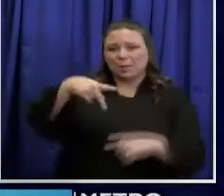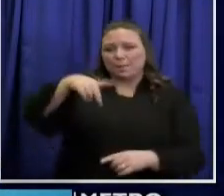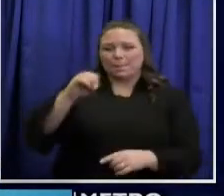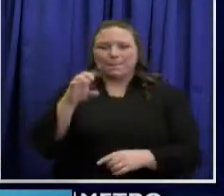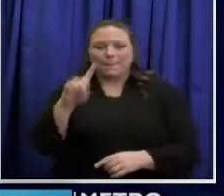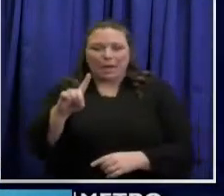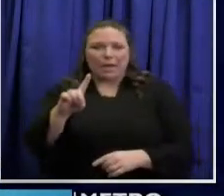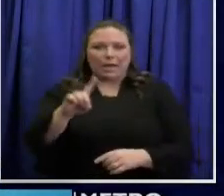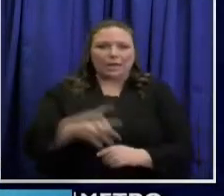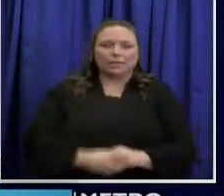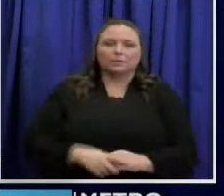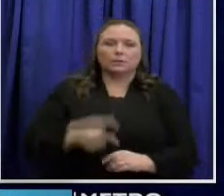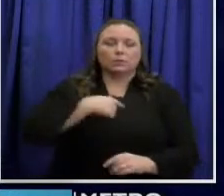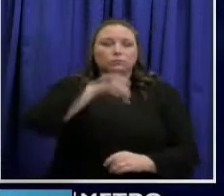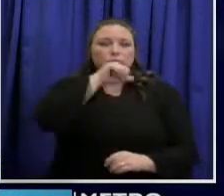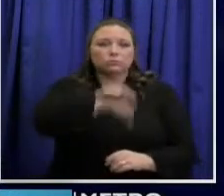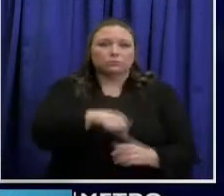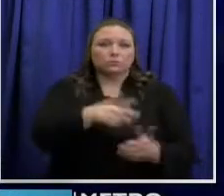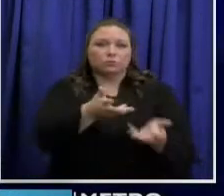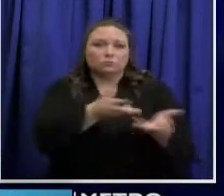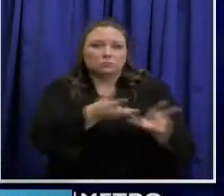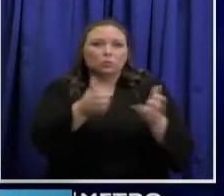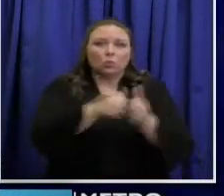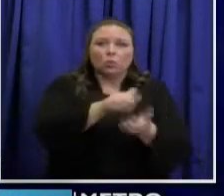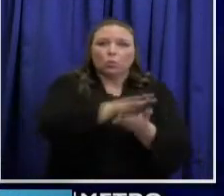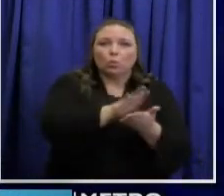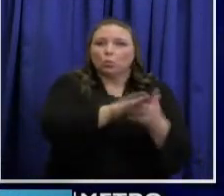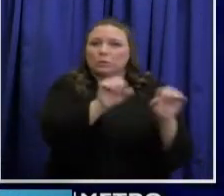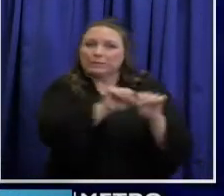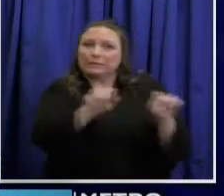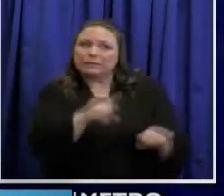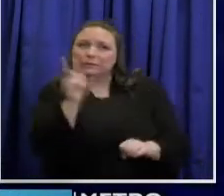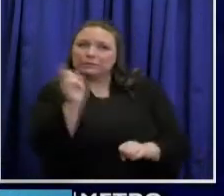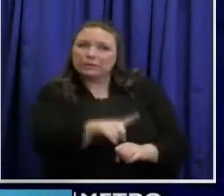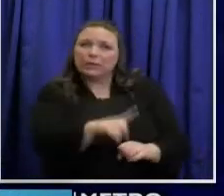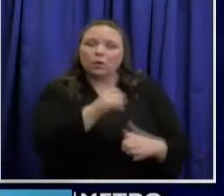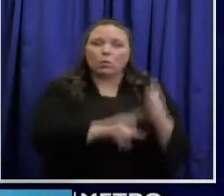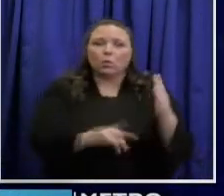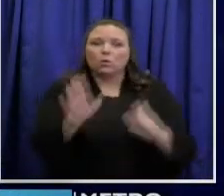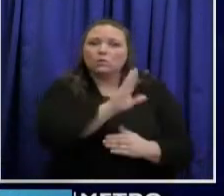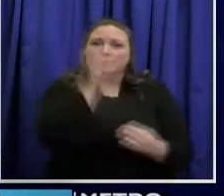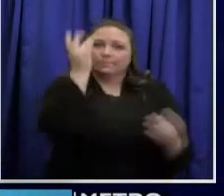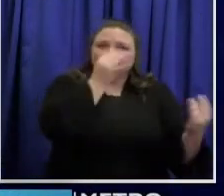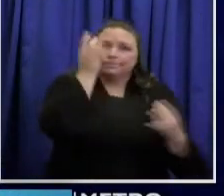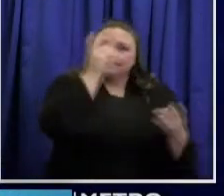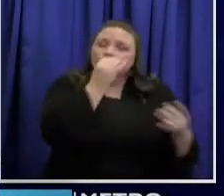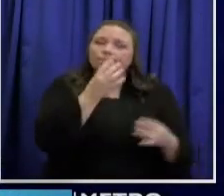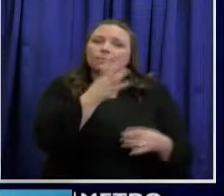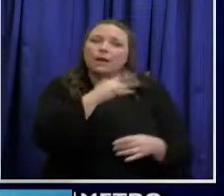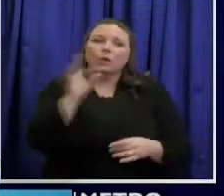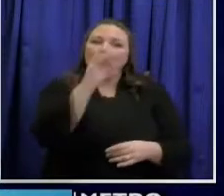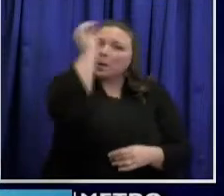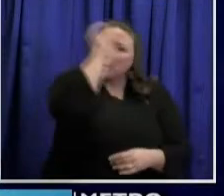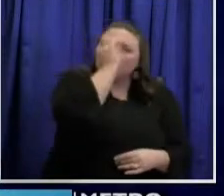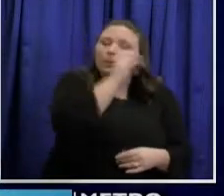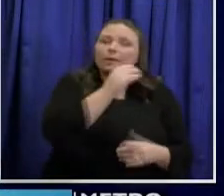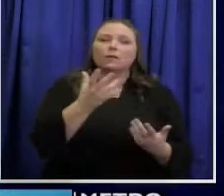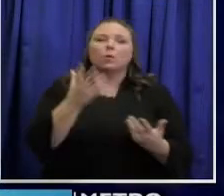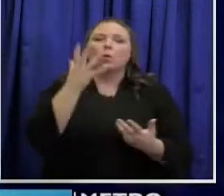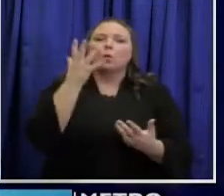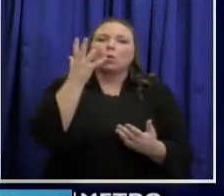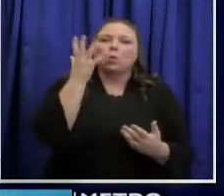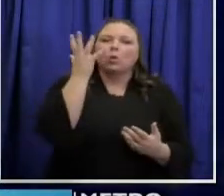I would love to consult with the school system and see what they think and what is the reality of